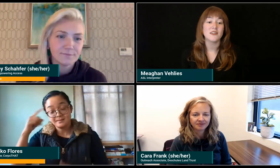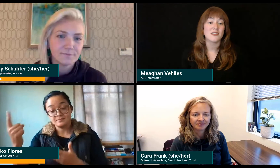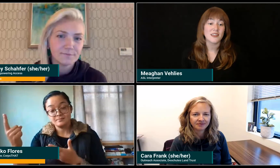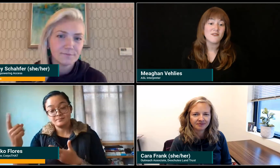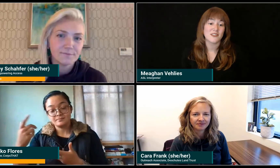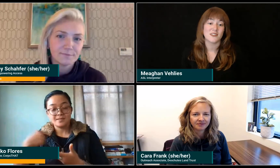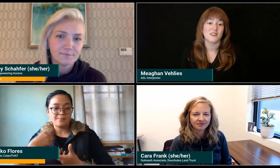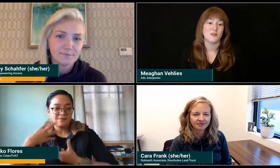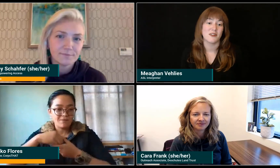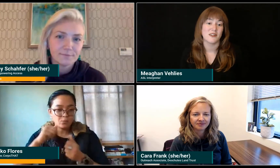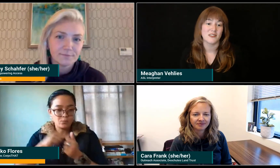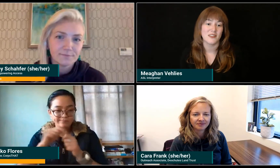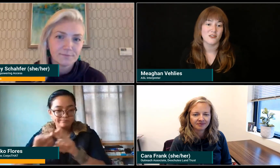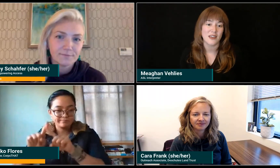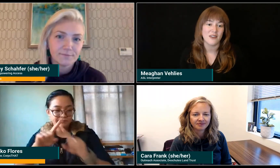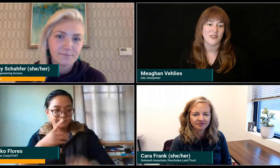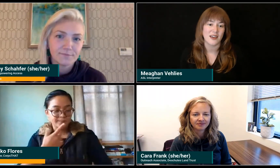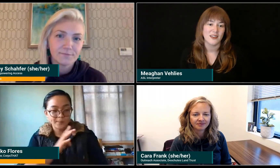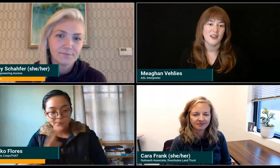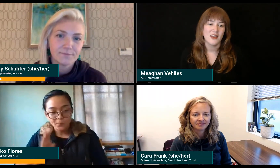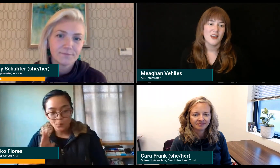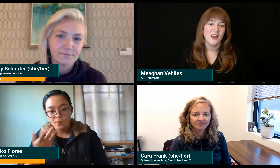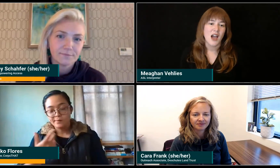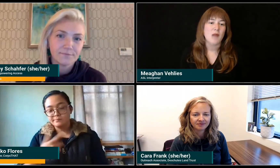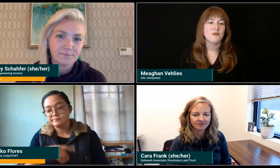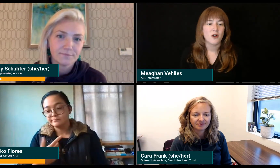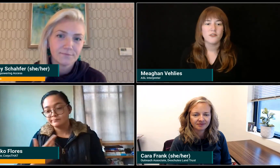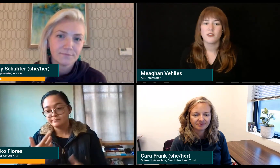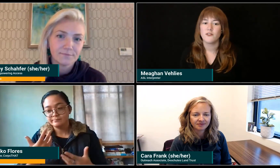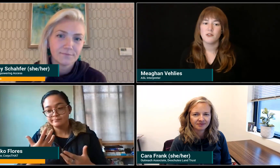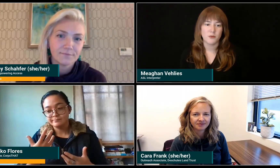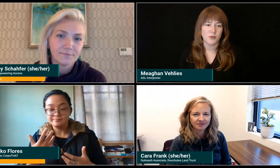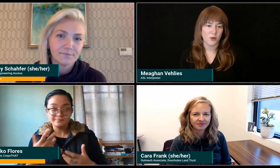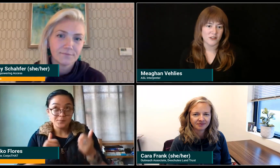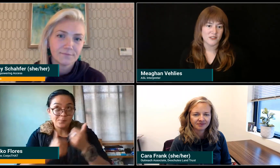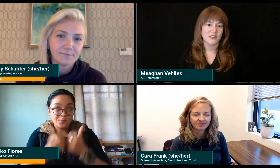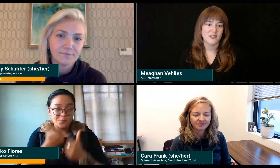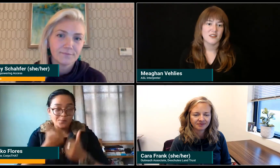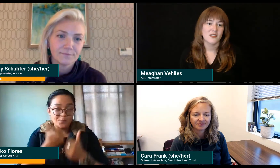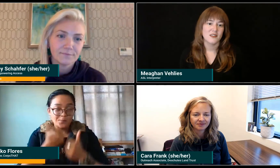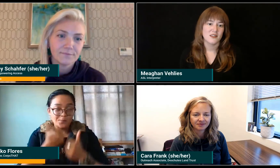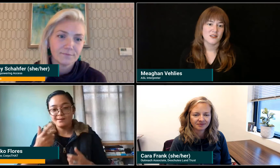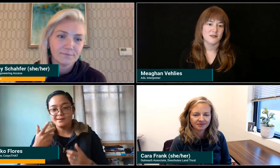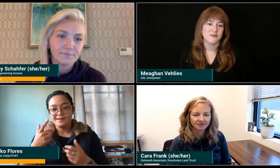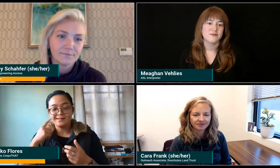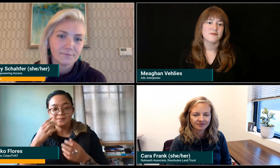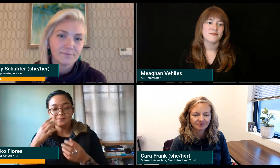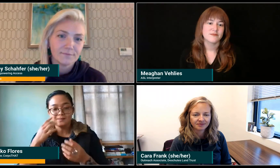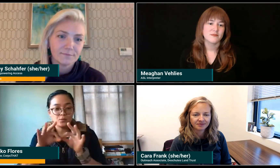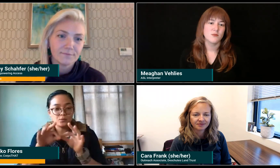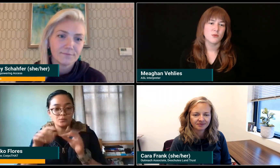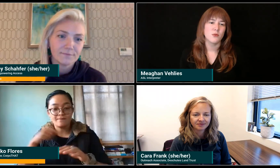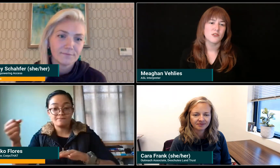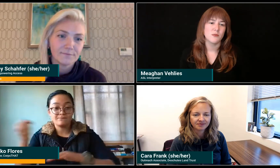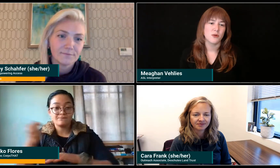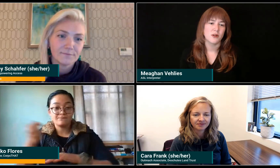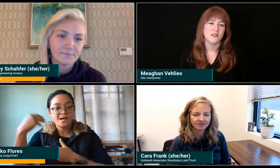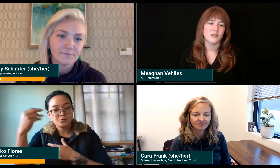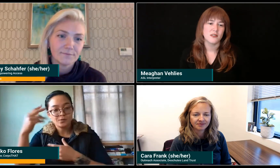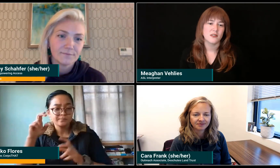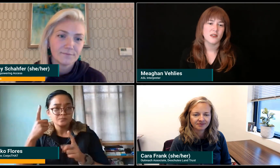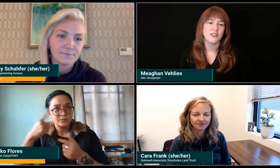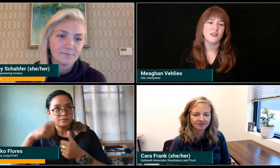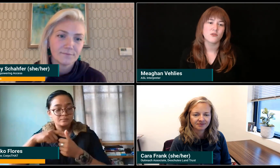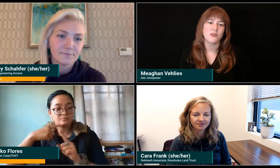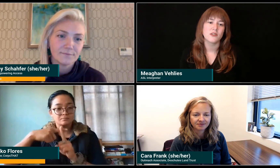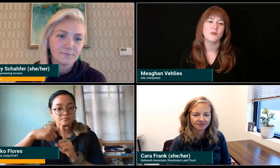haven't lived this experience. They don't have that. I'm involved on a few different boards, mostly boards,